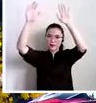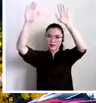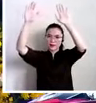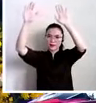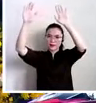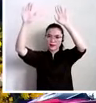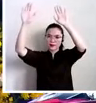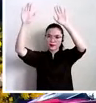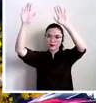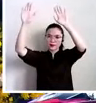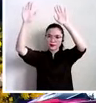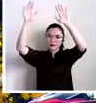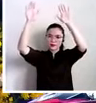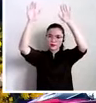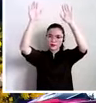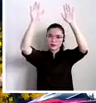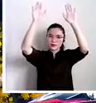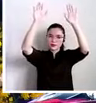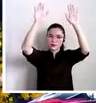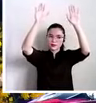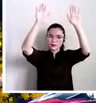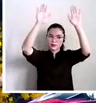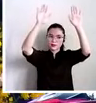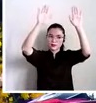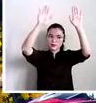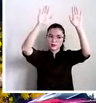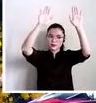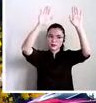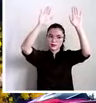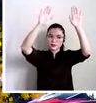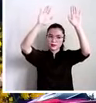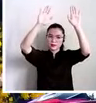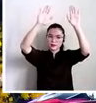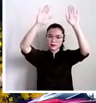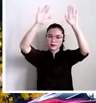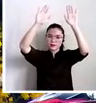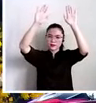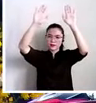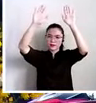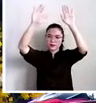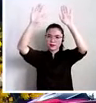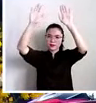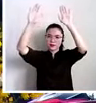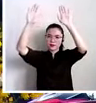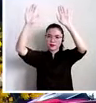Namo maluy ka unta